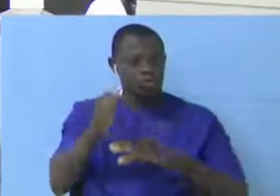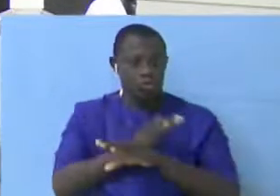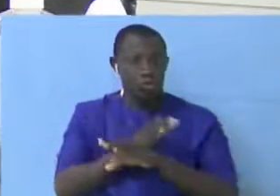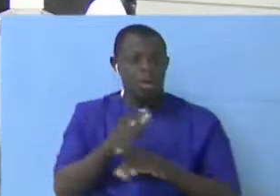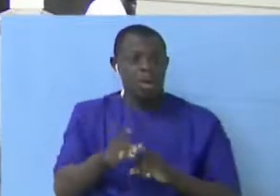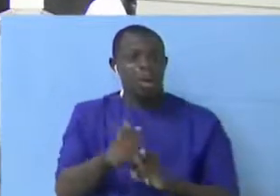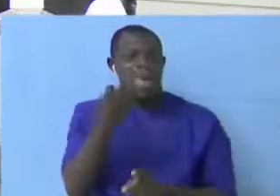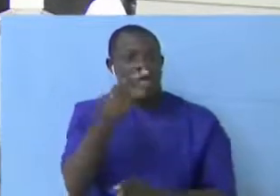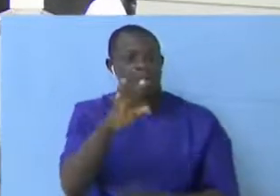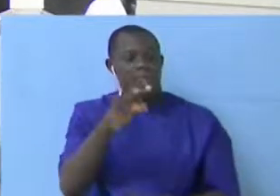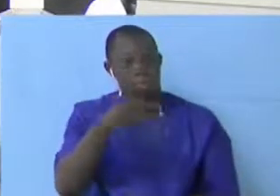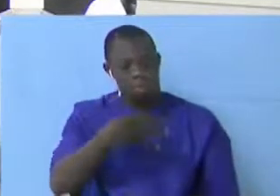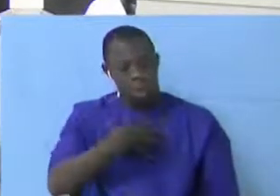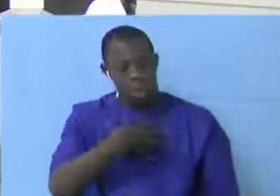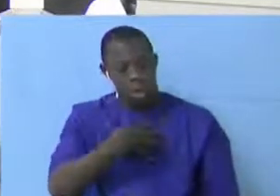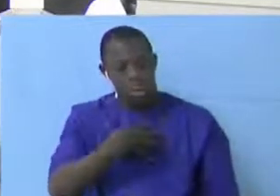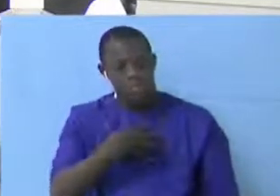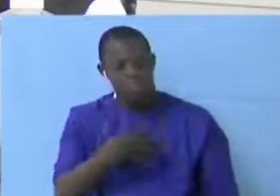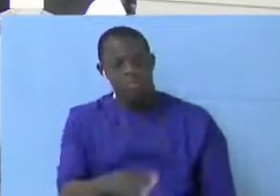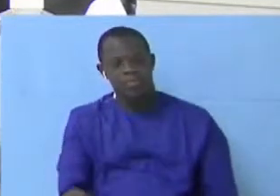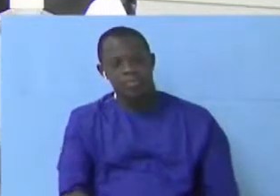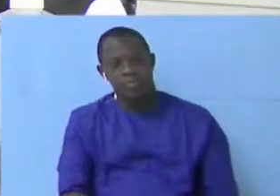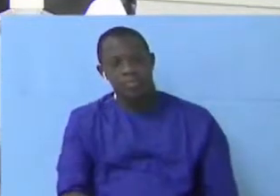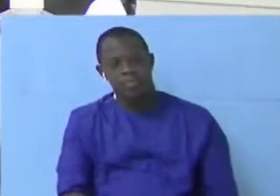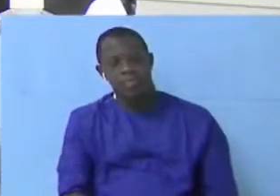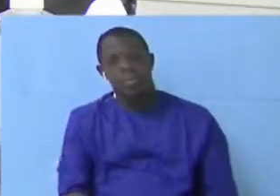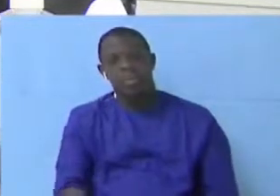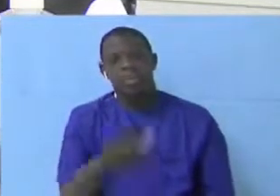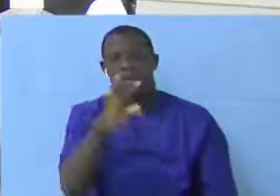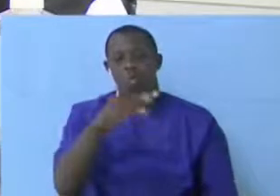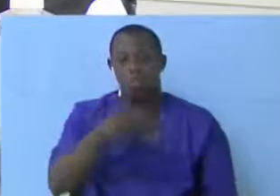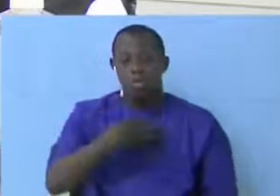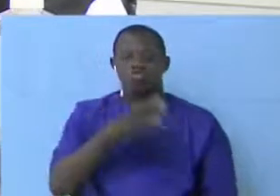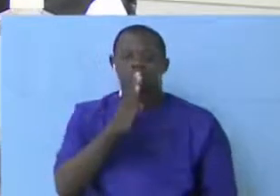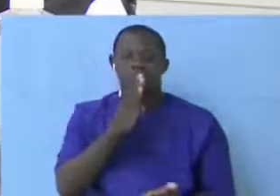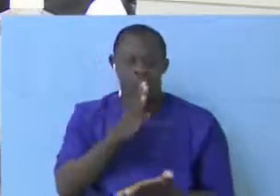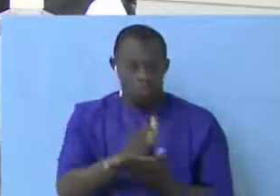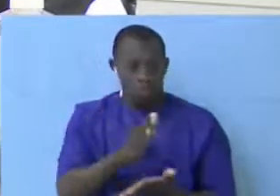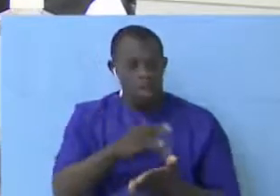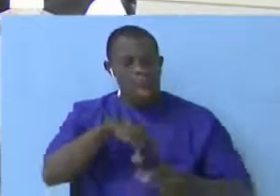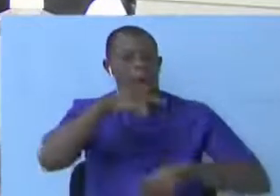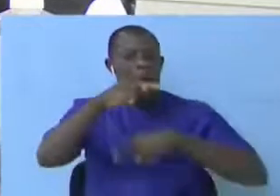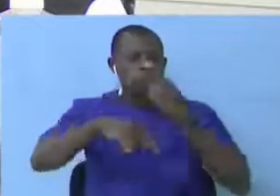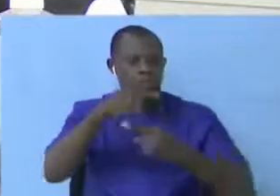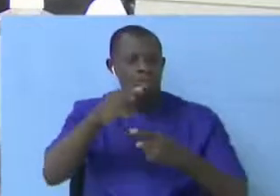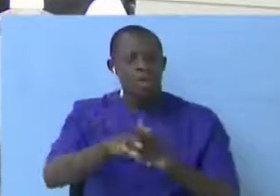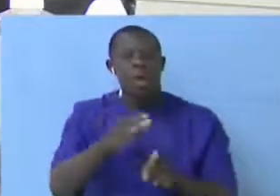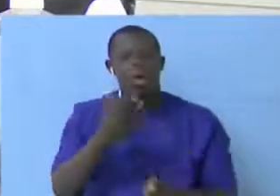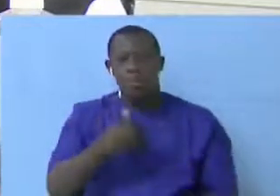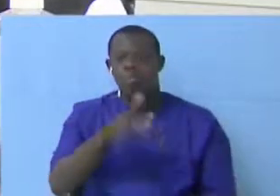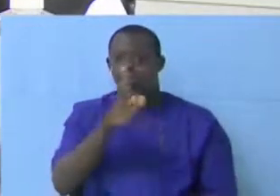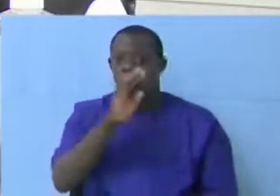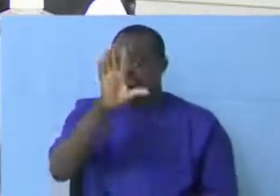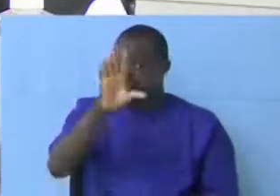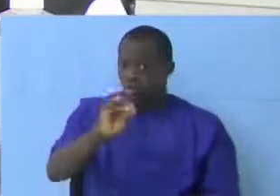in order to calm the menace of illegal migration, particularly people who were making money out of